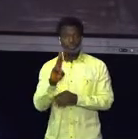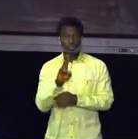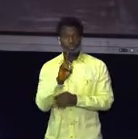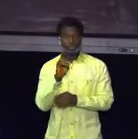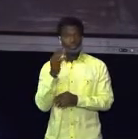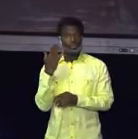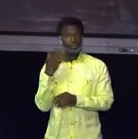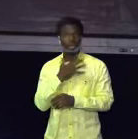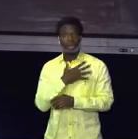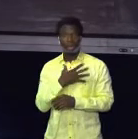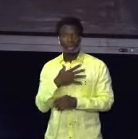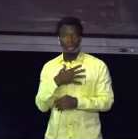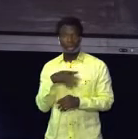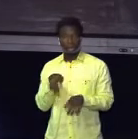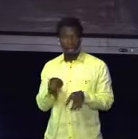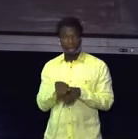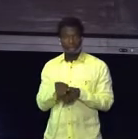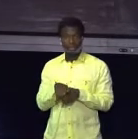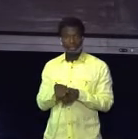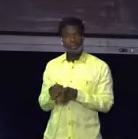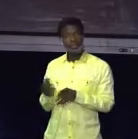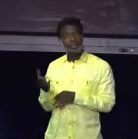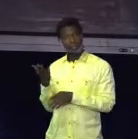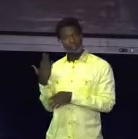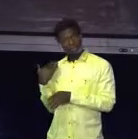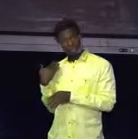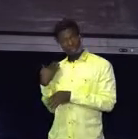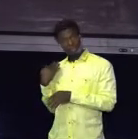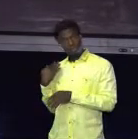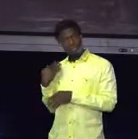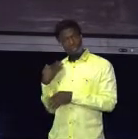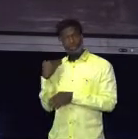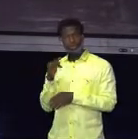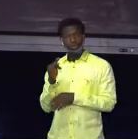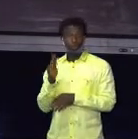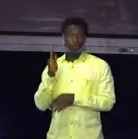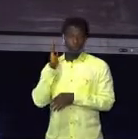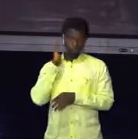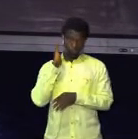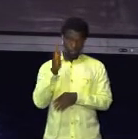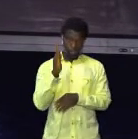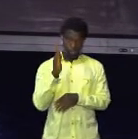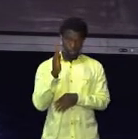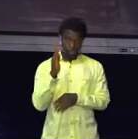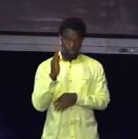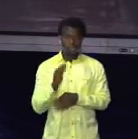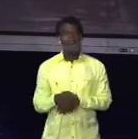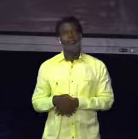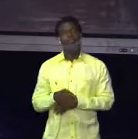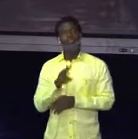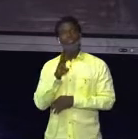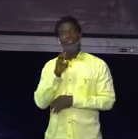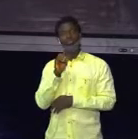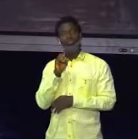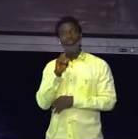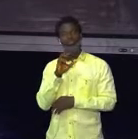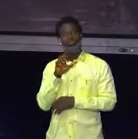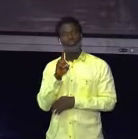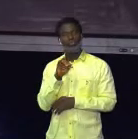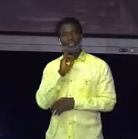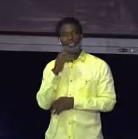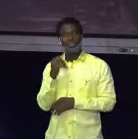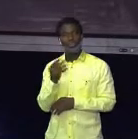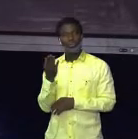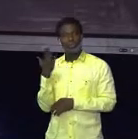would is used as the past tense of will. We already talked about will. So would is the past tense